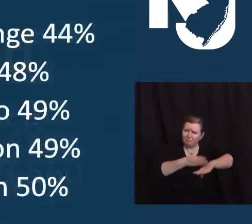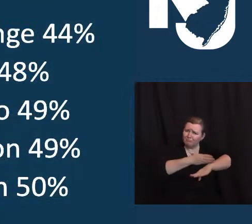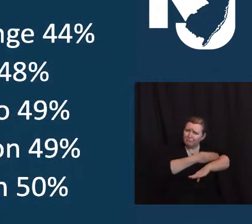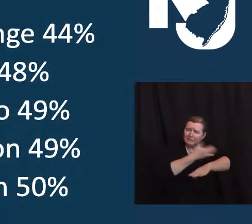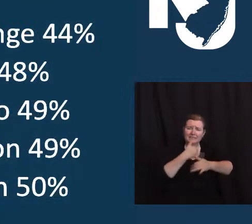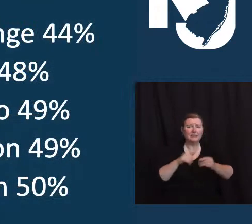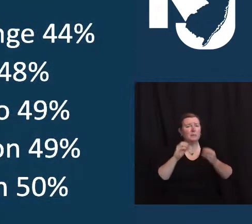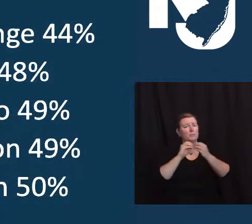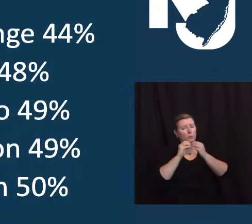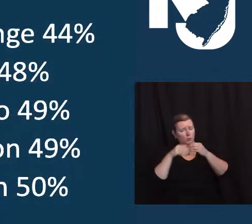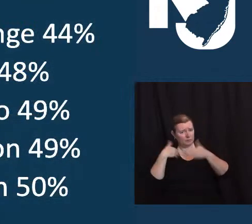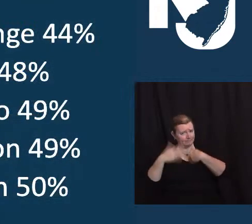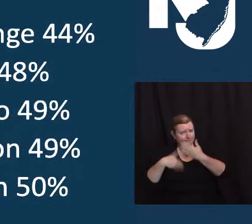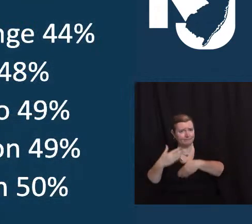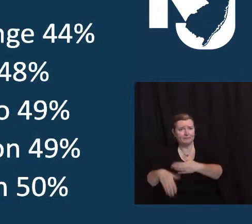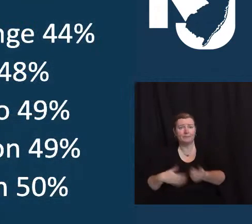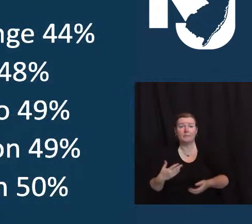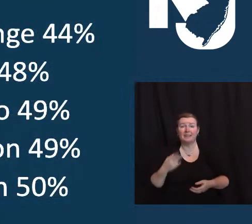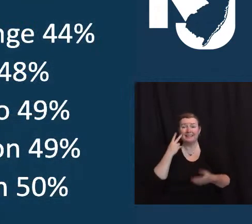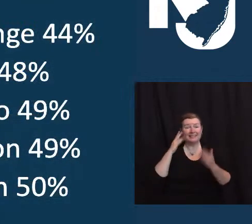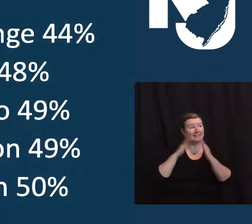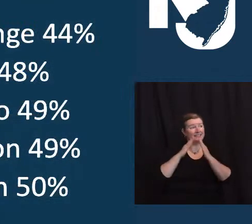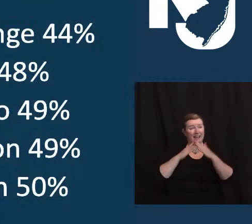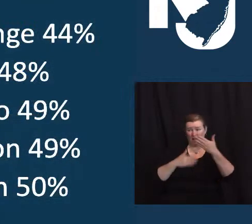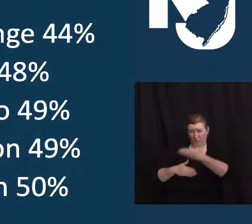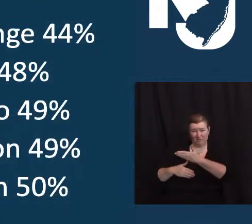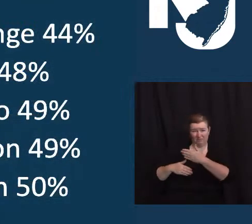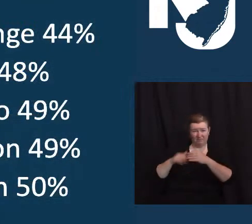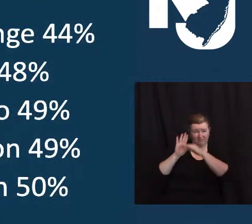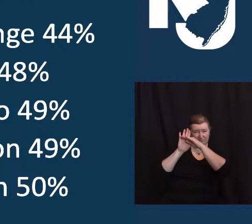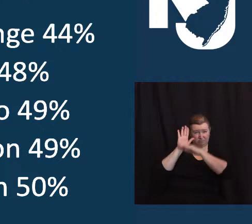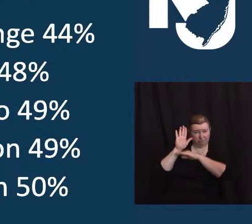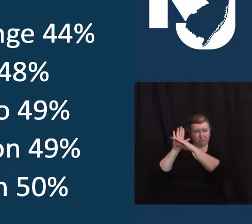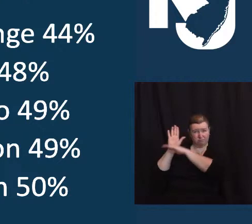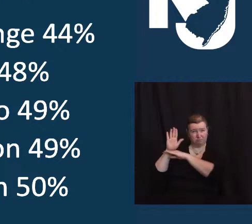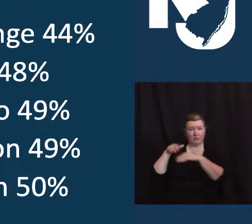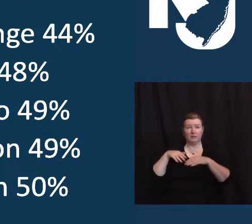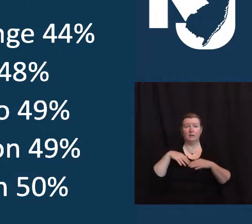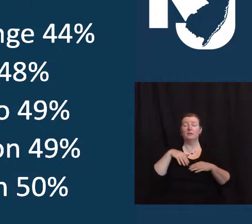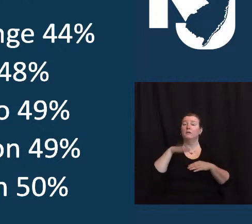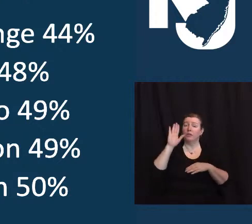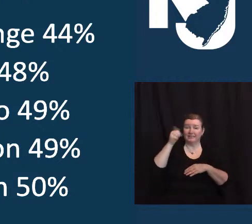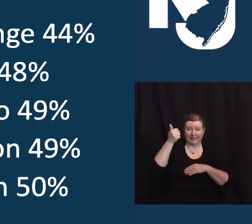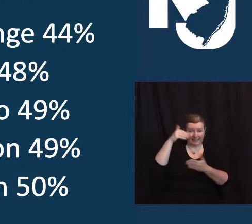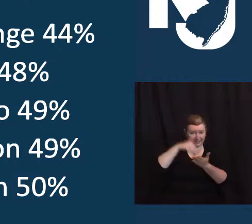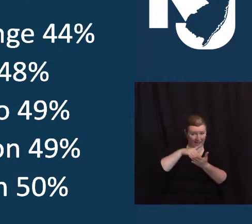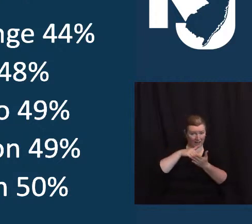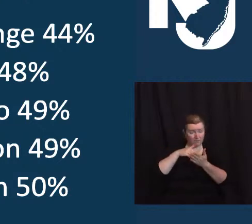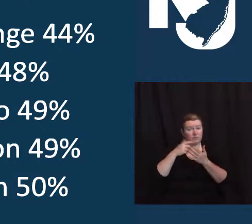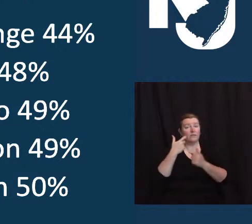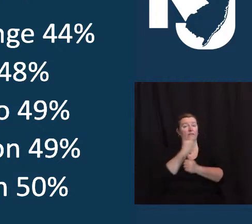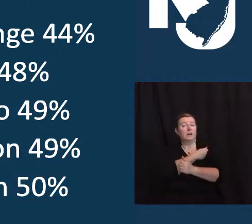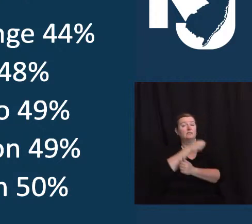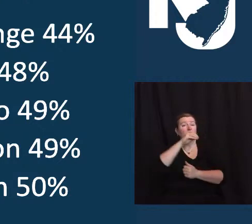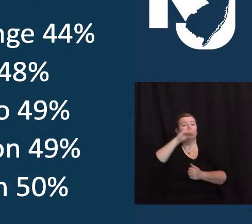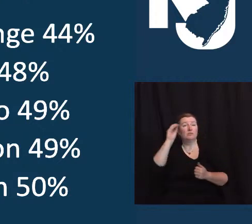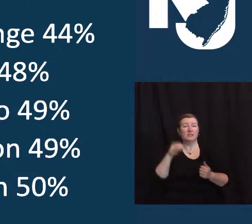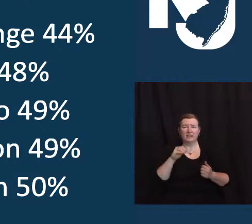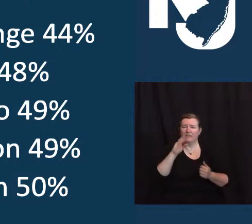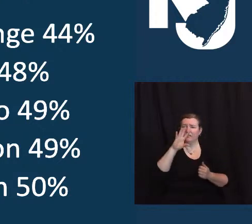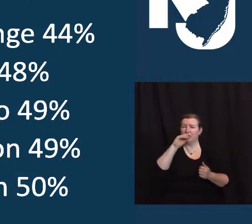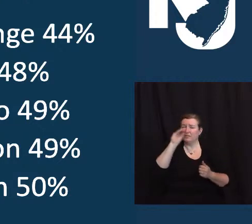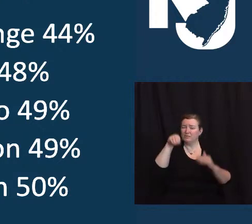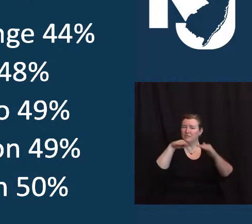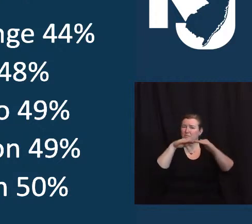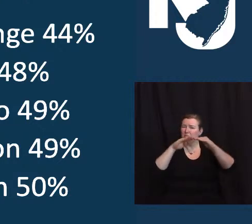of cities with populations greater than 10,000 residents but with vaccination rates at 50% or lower is now